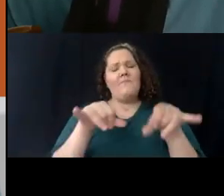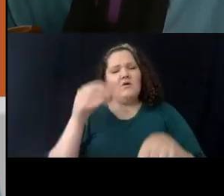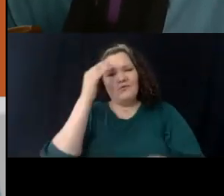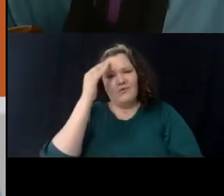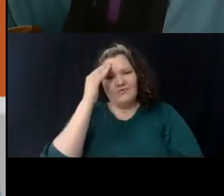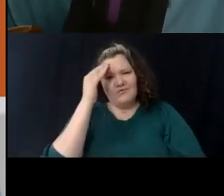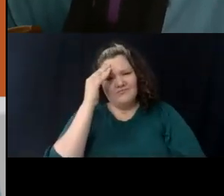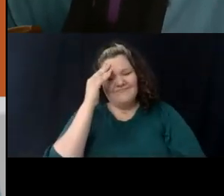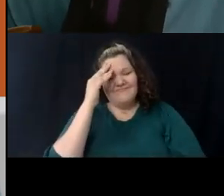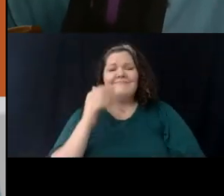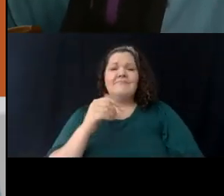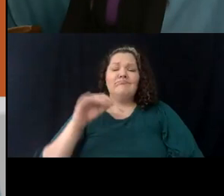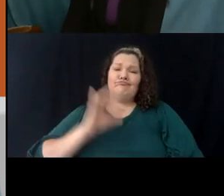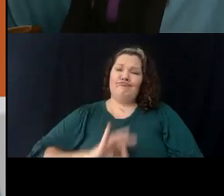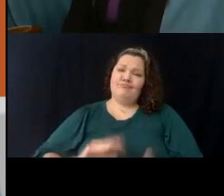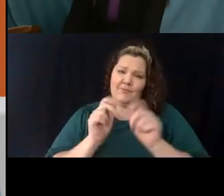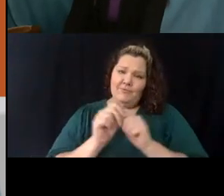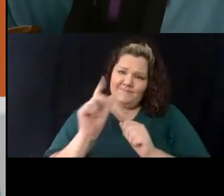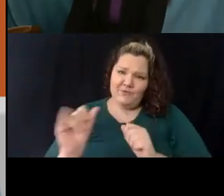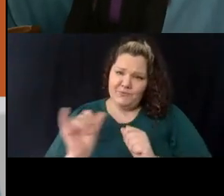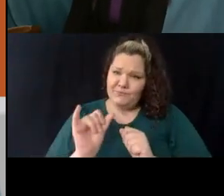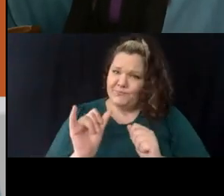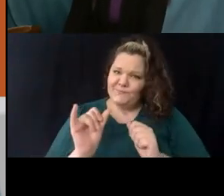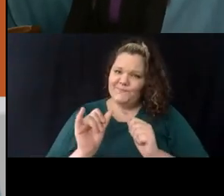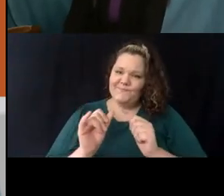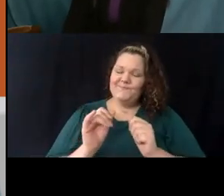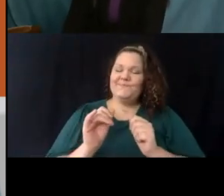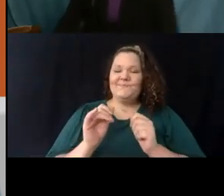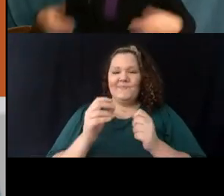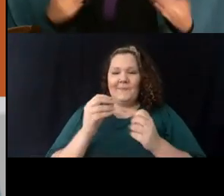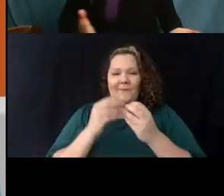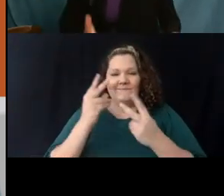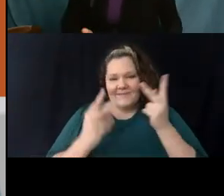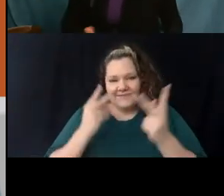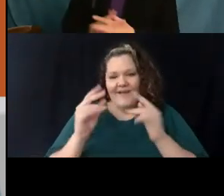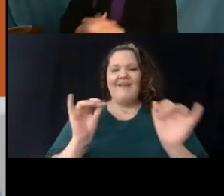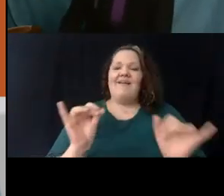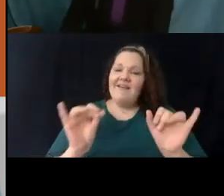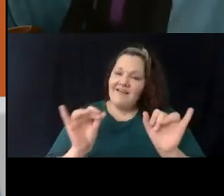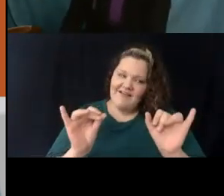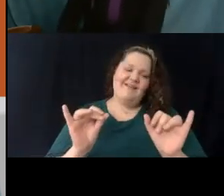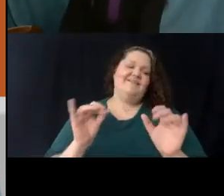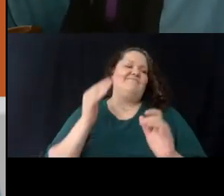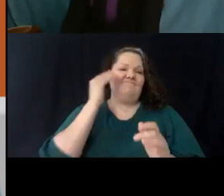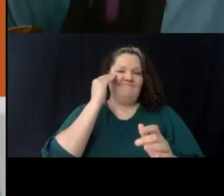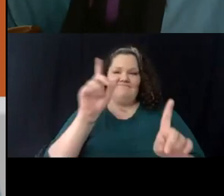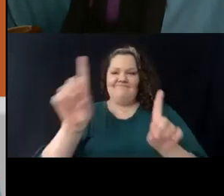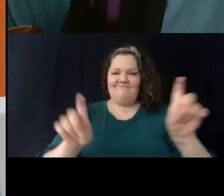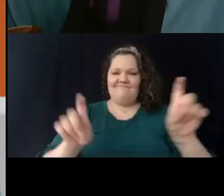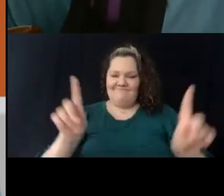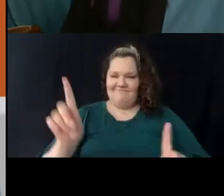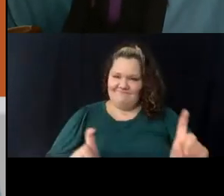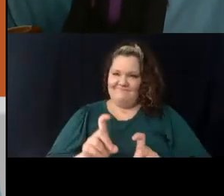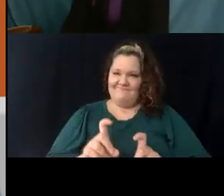So there's lots of ways that you can ensure that your icons are very easily recognizable, and they will benefit not only the disability community, but also the populations